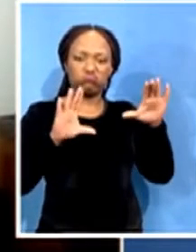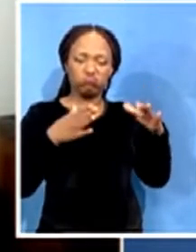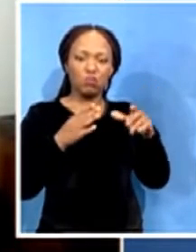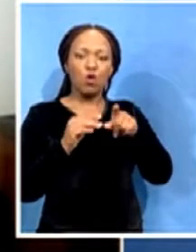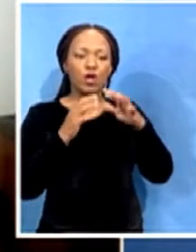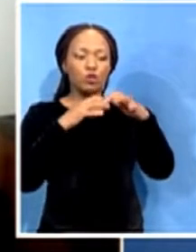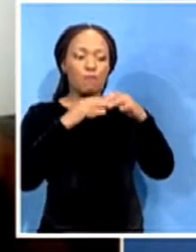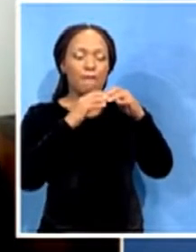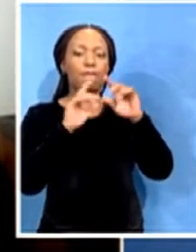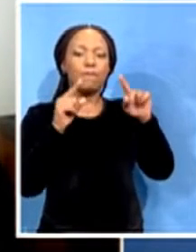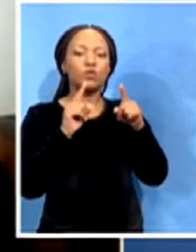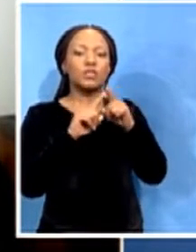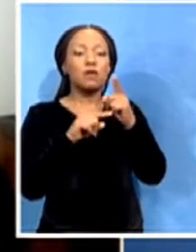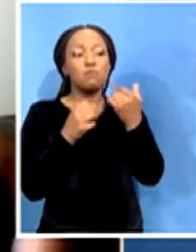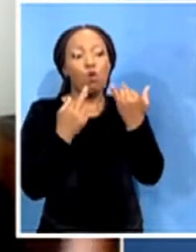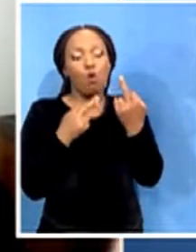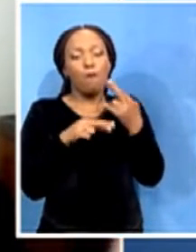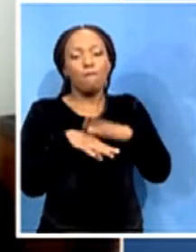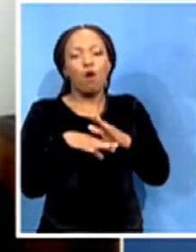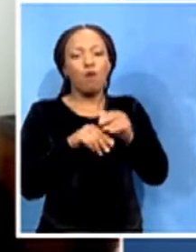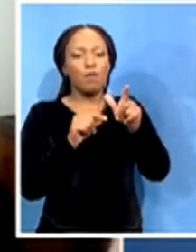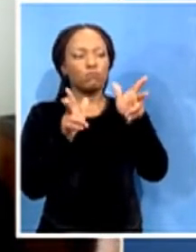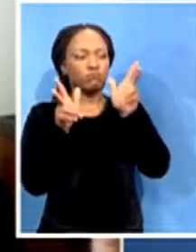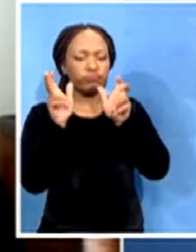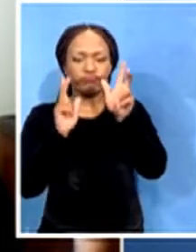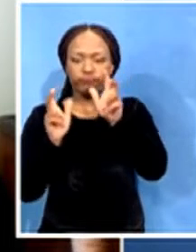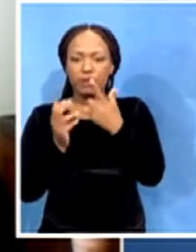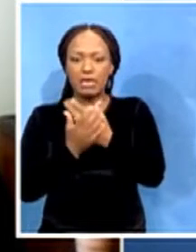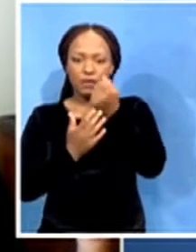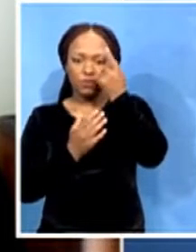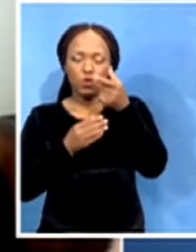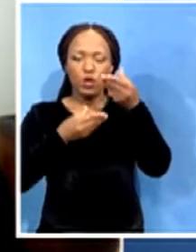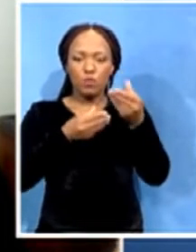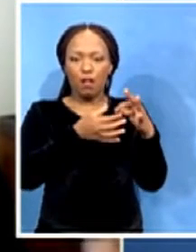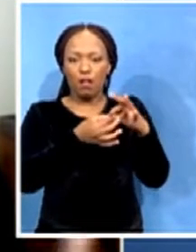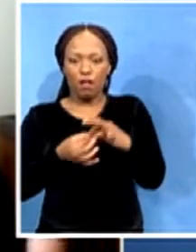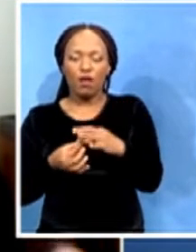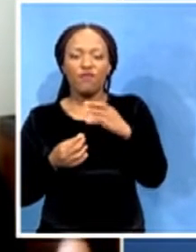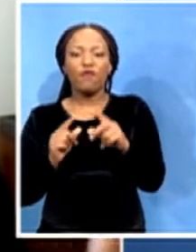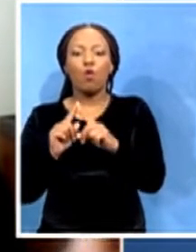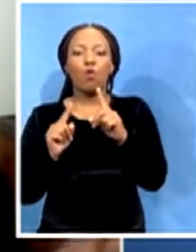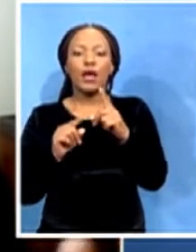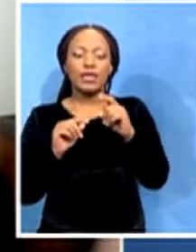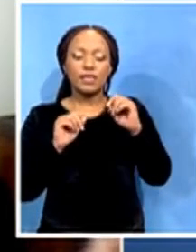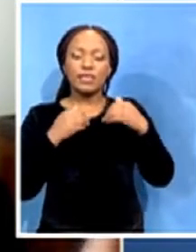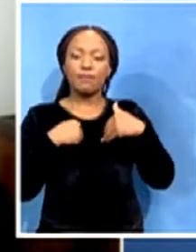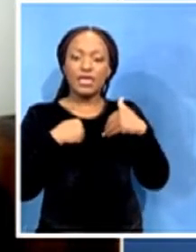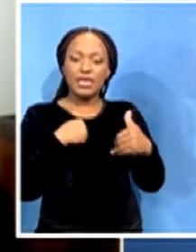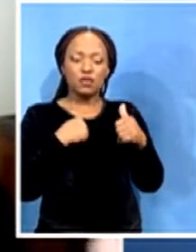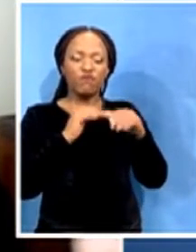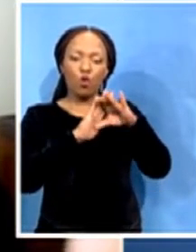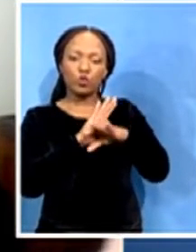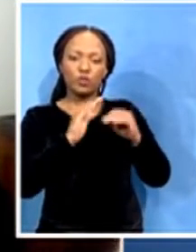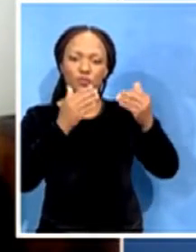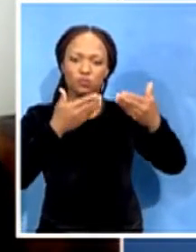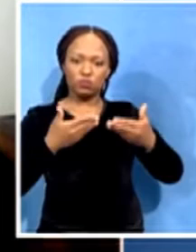the document does. And linked to the preamble is that tonight, Constitution Hill and the Constitution Hill Trust